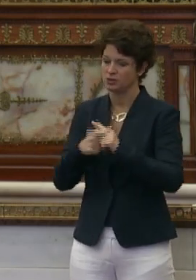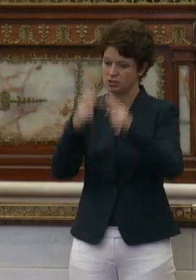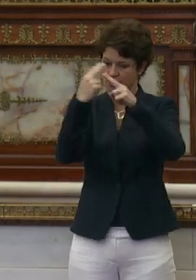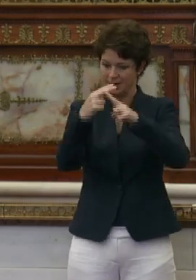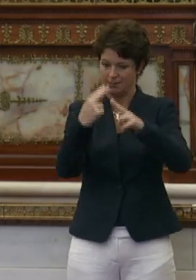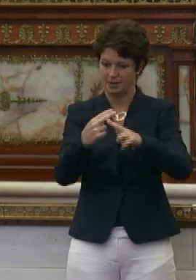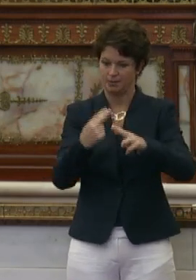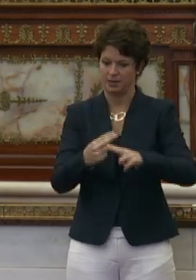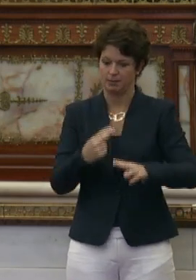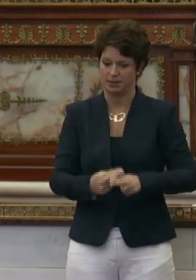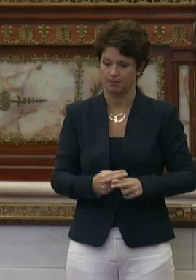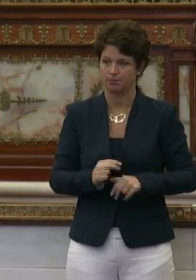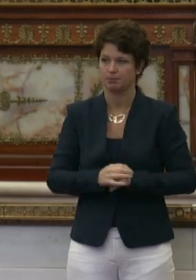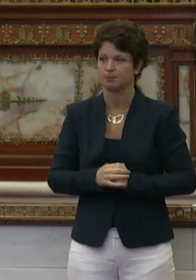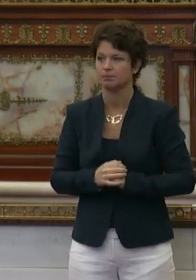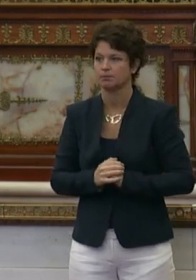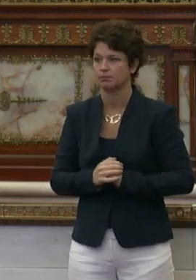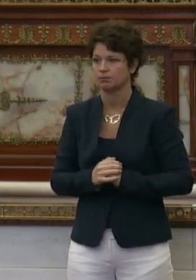the names.